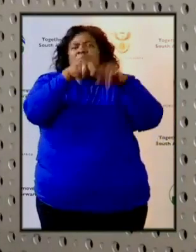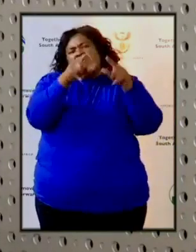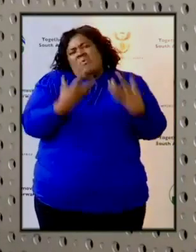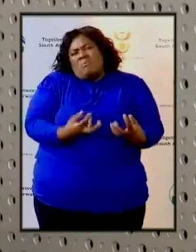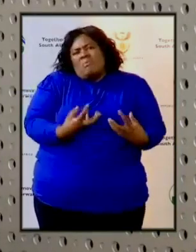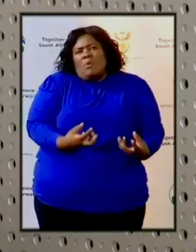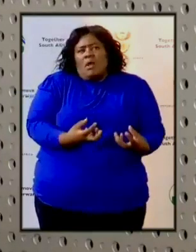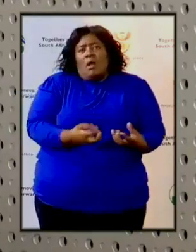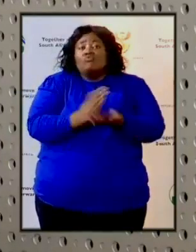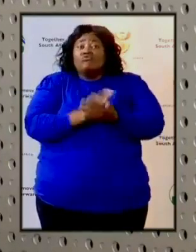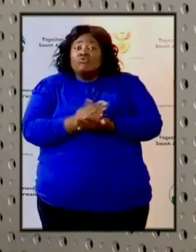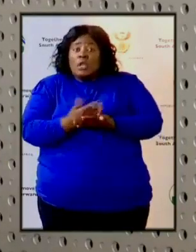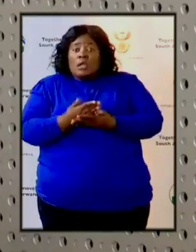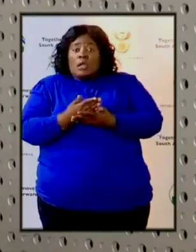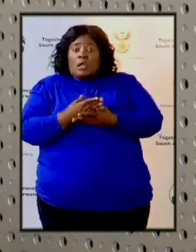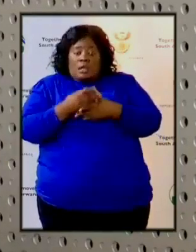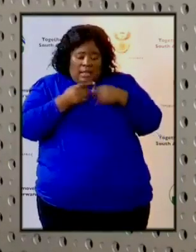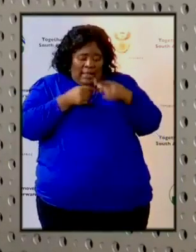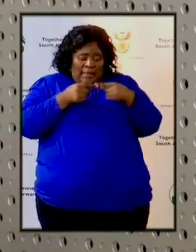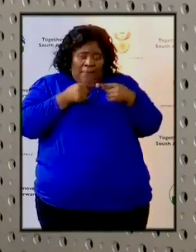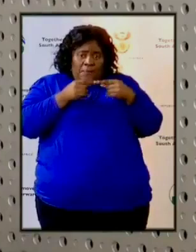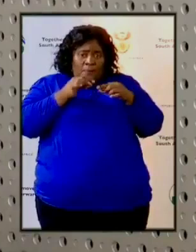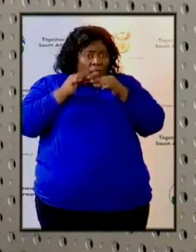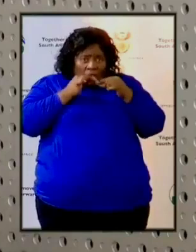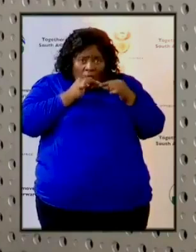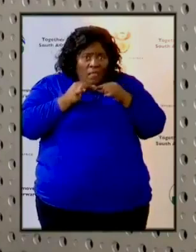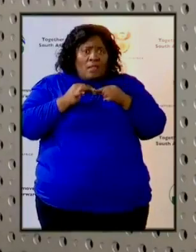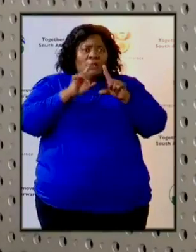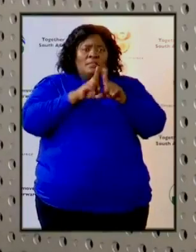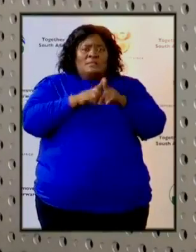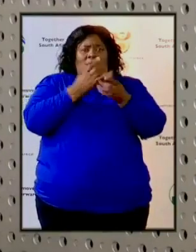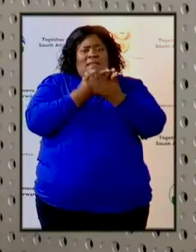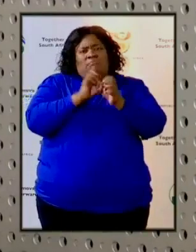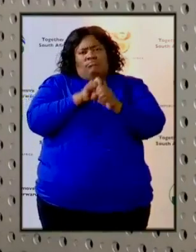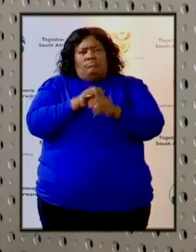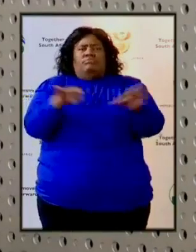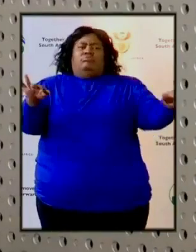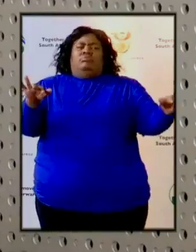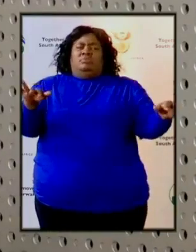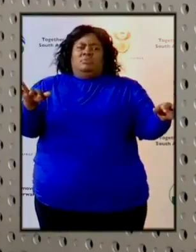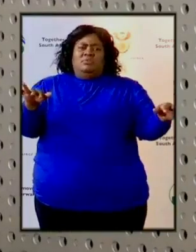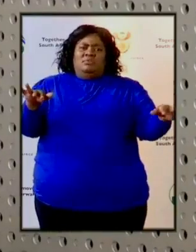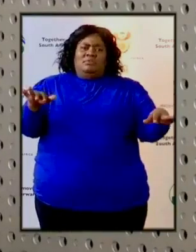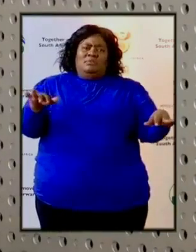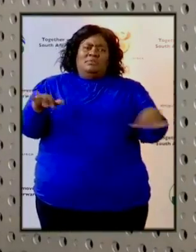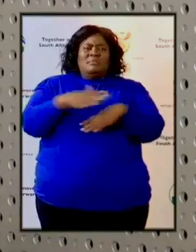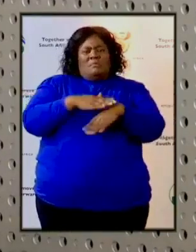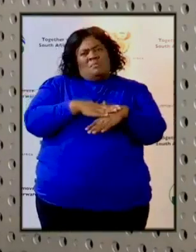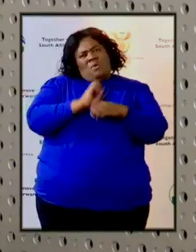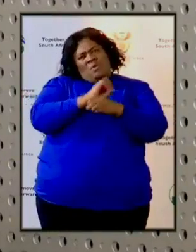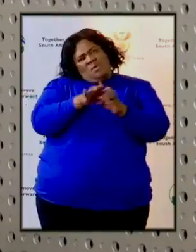it would really create a very fertile ground for the virus to